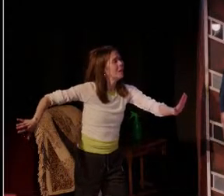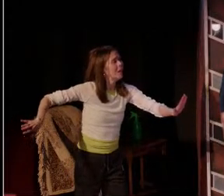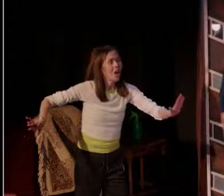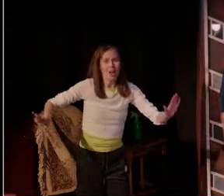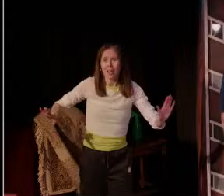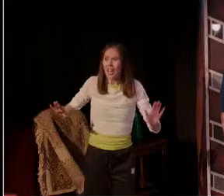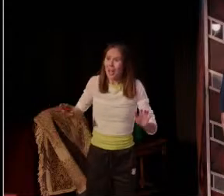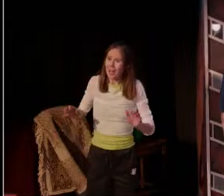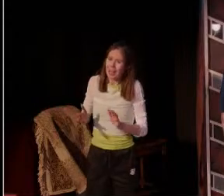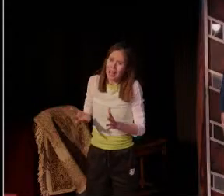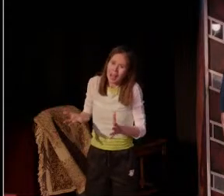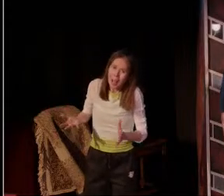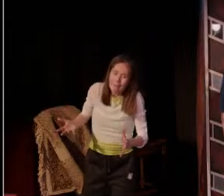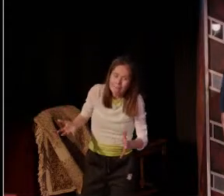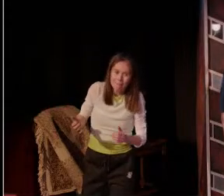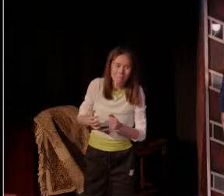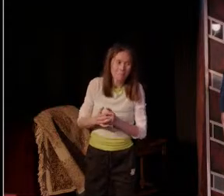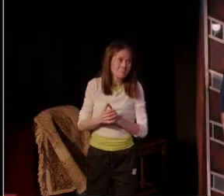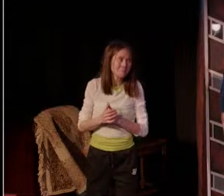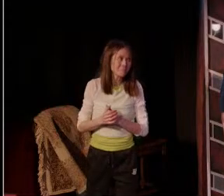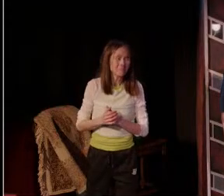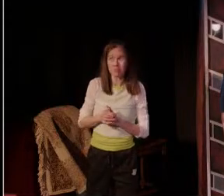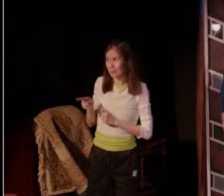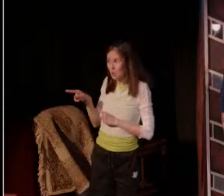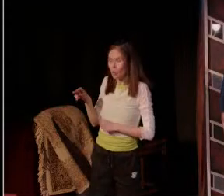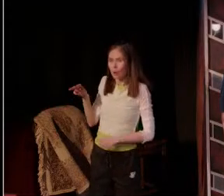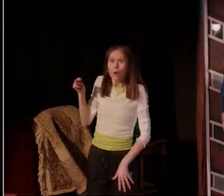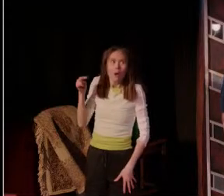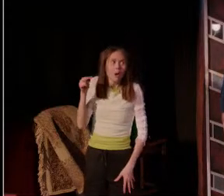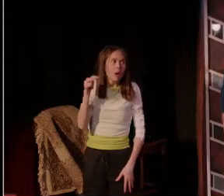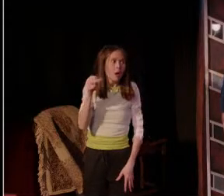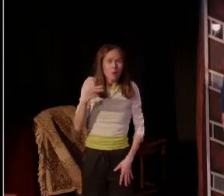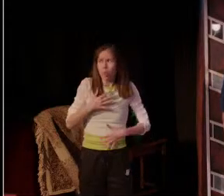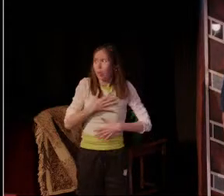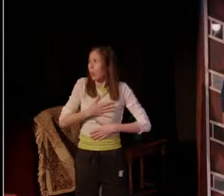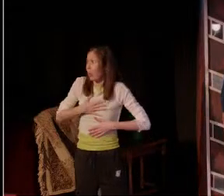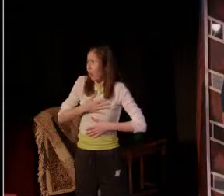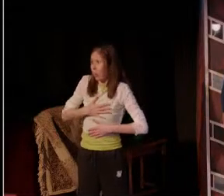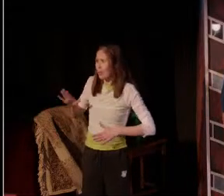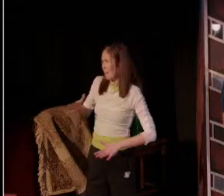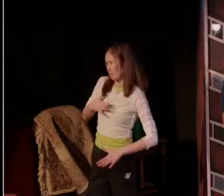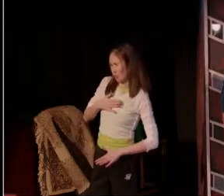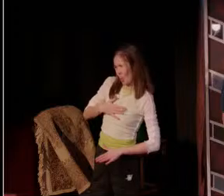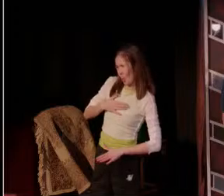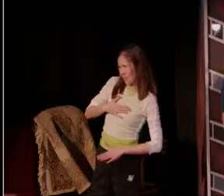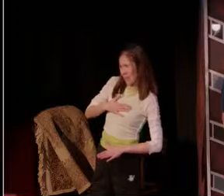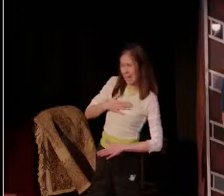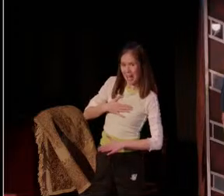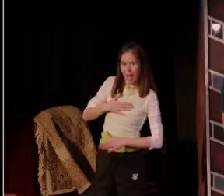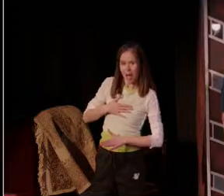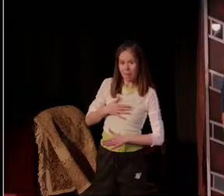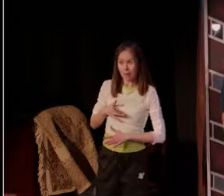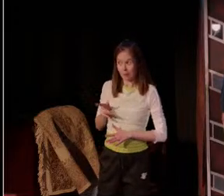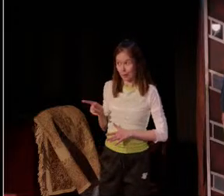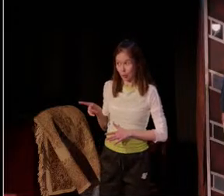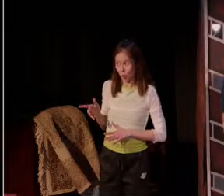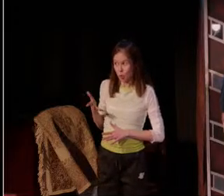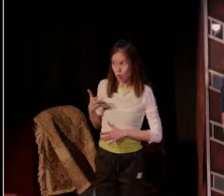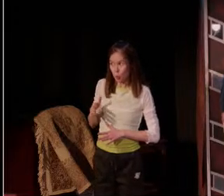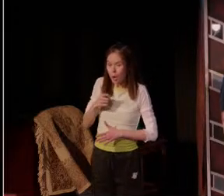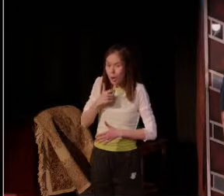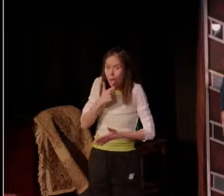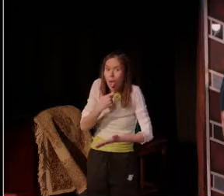I'm sorry that I have stirred you this far, but I could amaze you further.